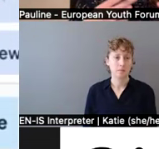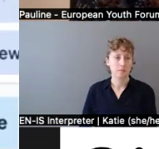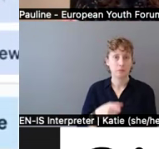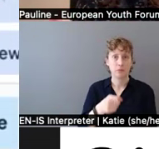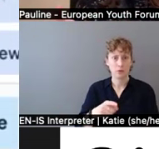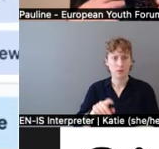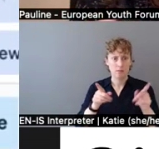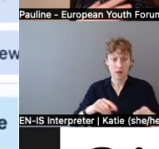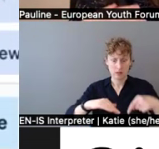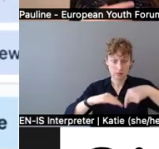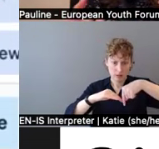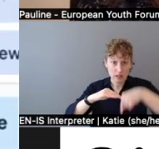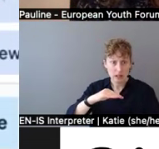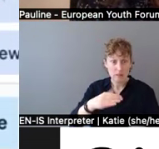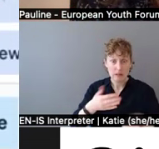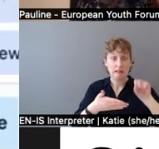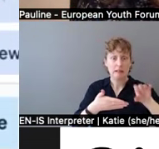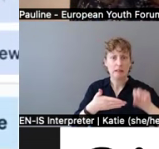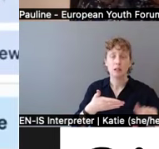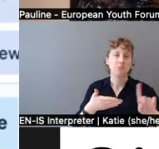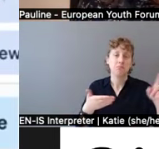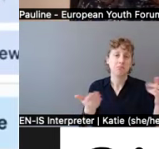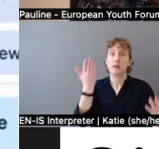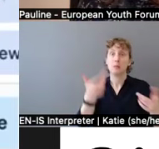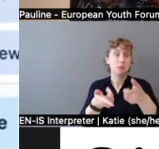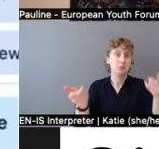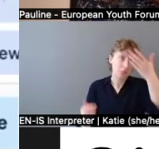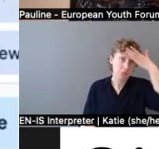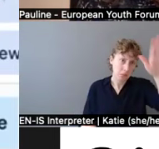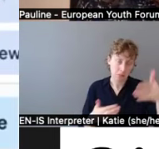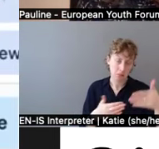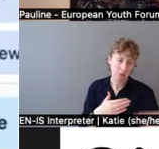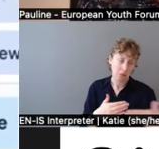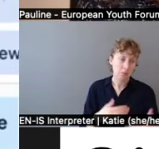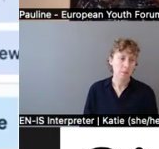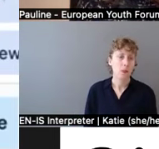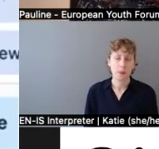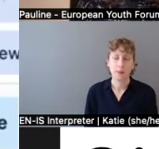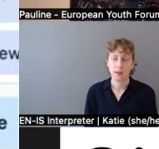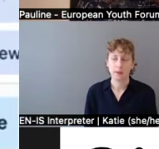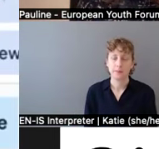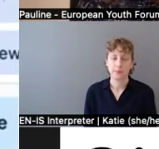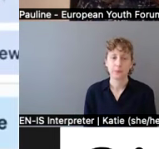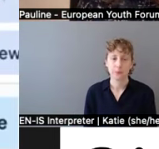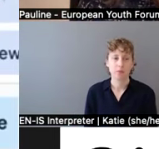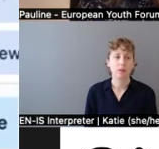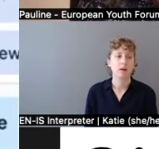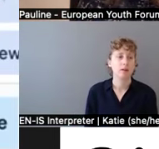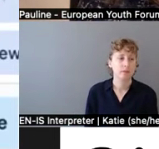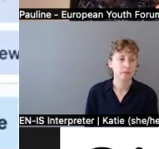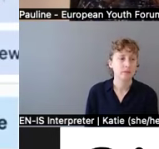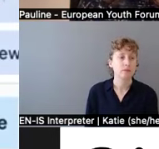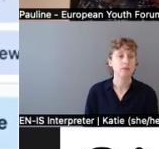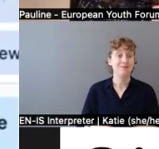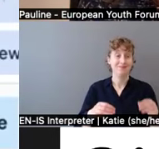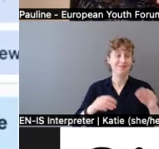probably also depend on the need of your participants. And then there is a budget category, so goods and materials. So